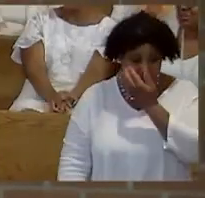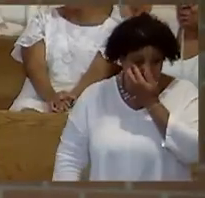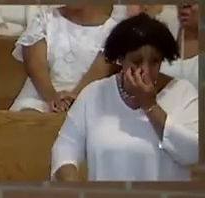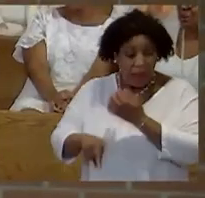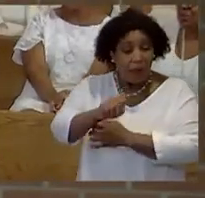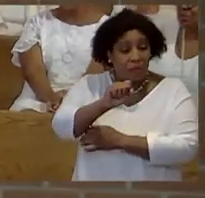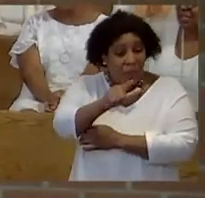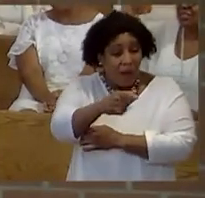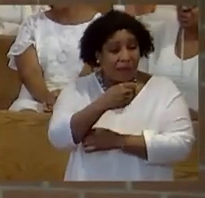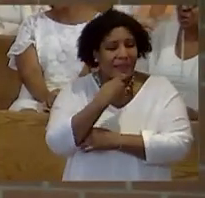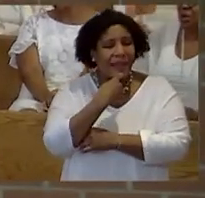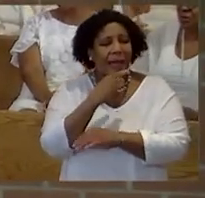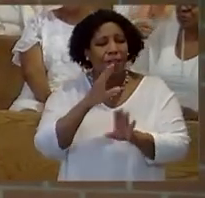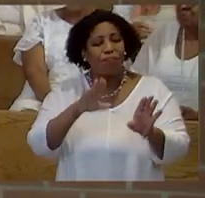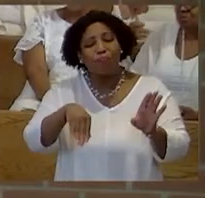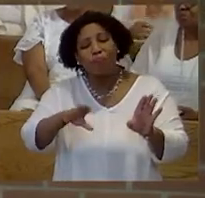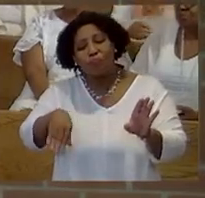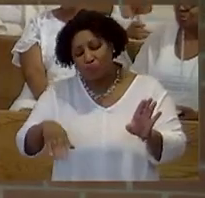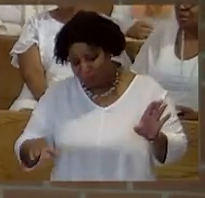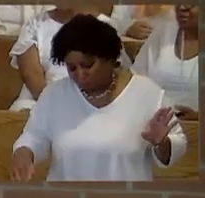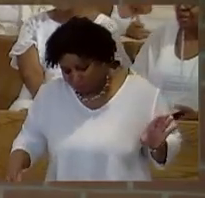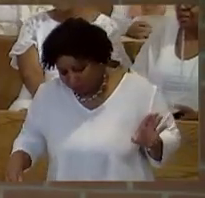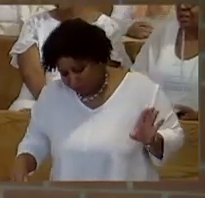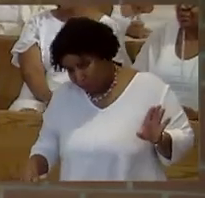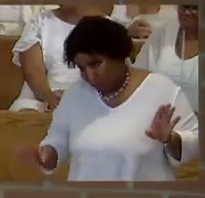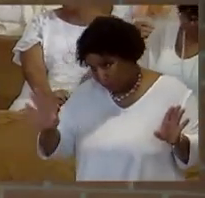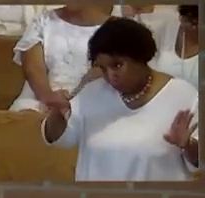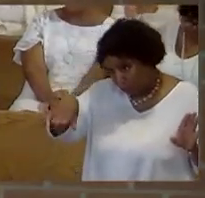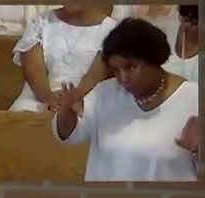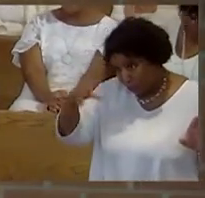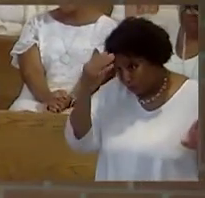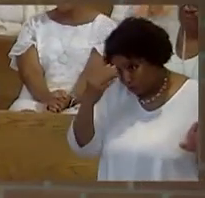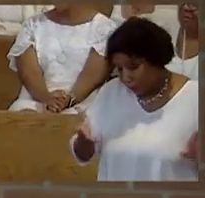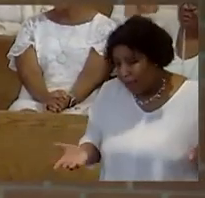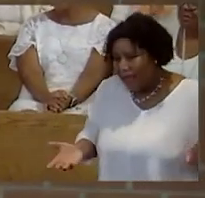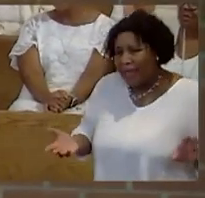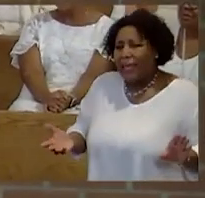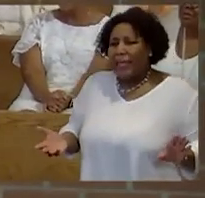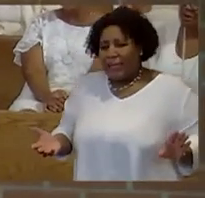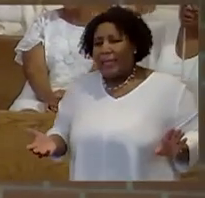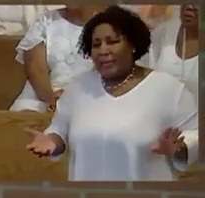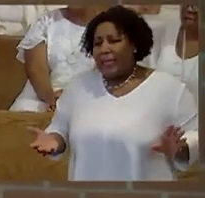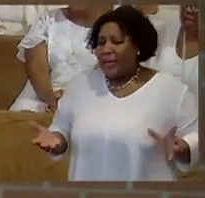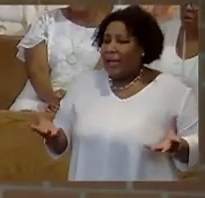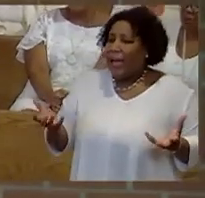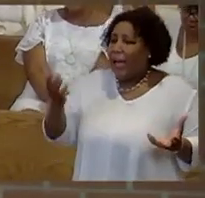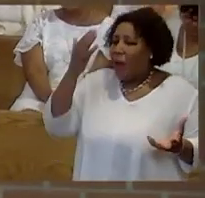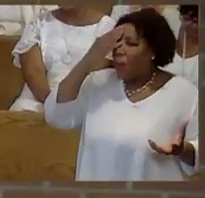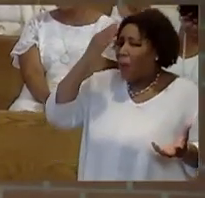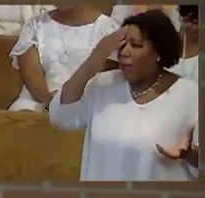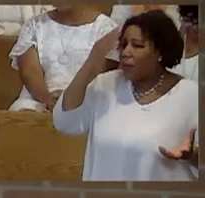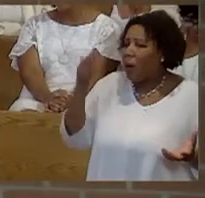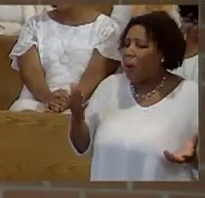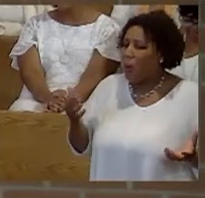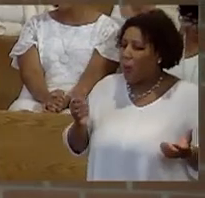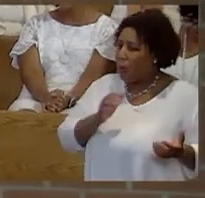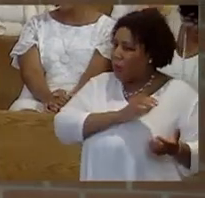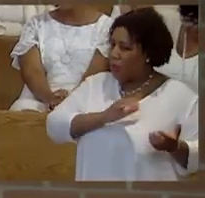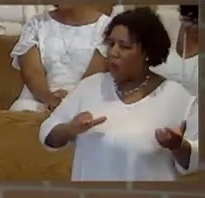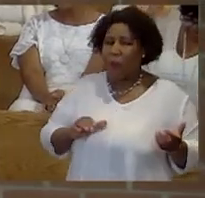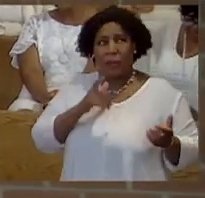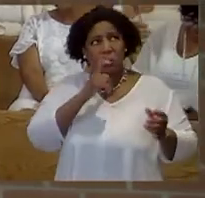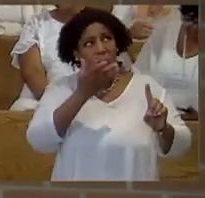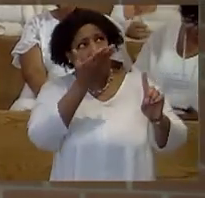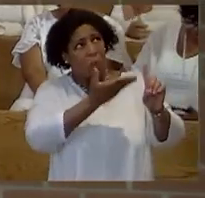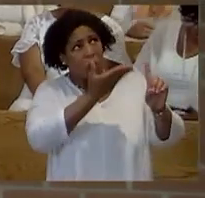Paul says, he said, look here. He said, I got to tell you, I want to know not only Christ as who he